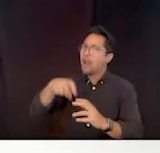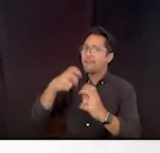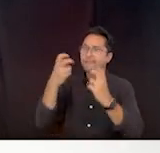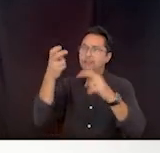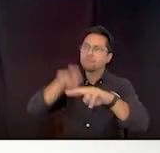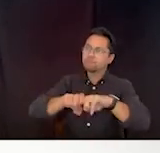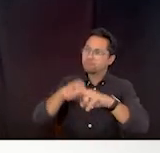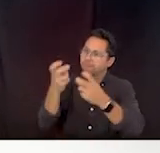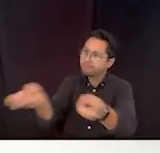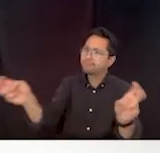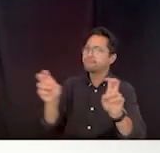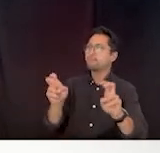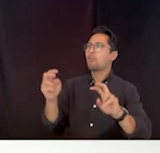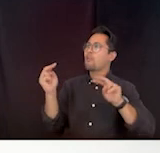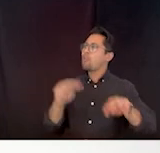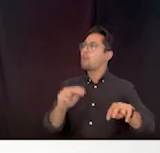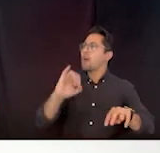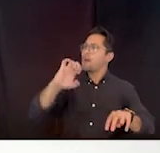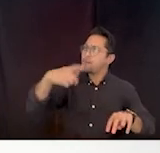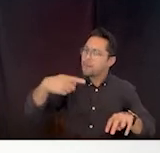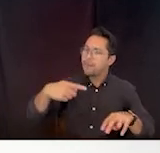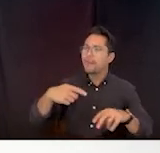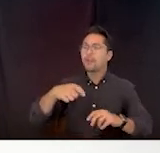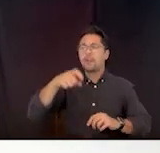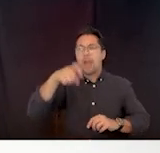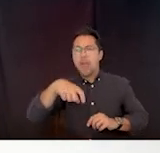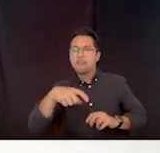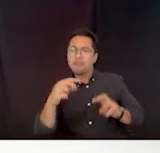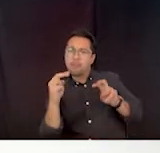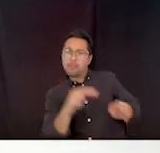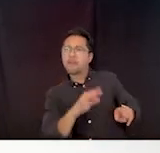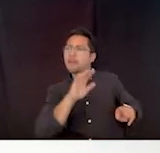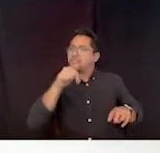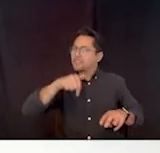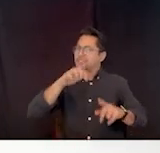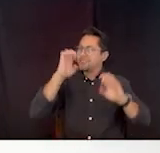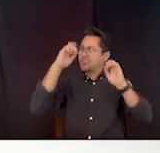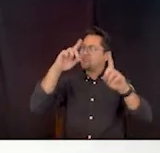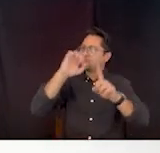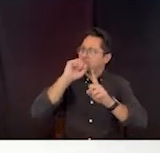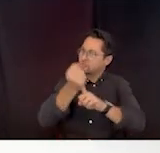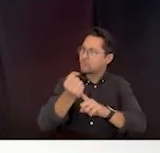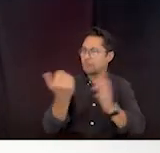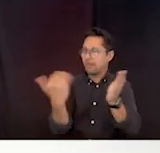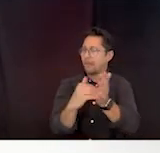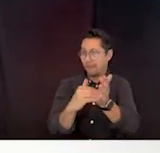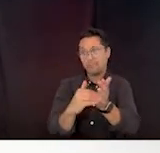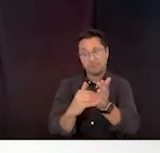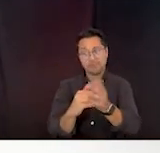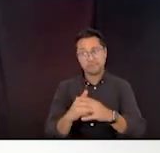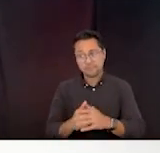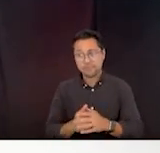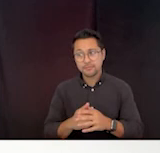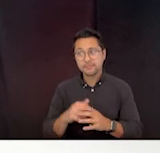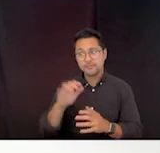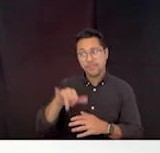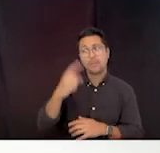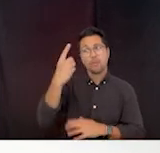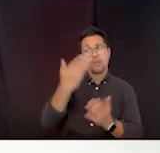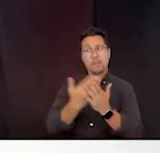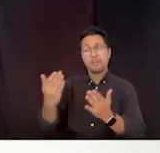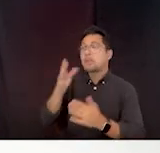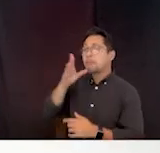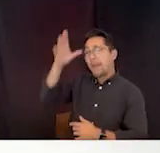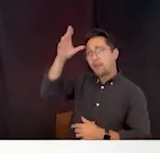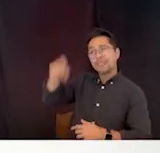and look at this IEP. We're going to need to look at this educational situation again. And I think that that's one thing that